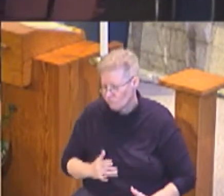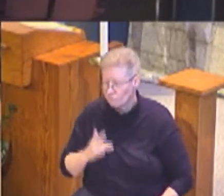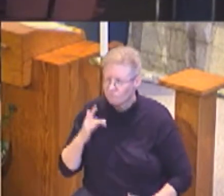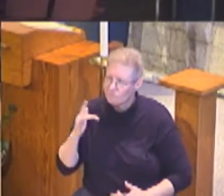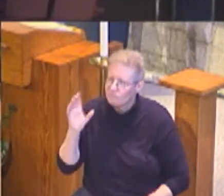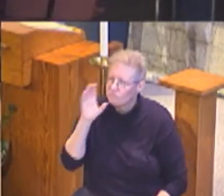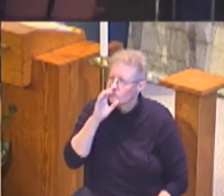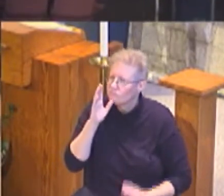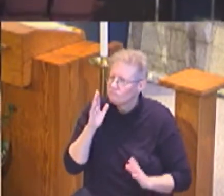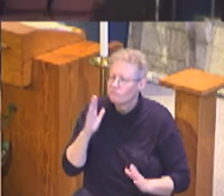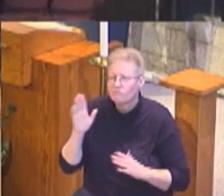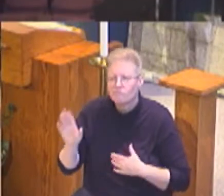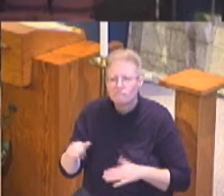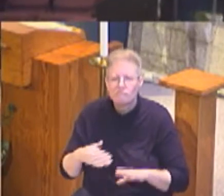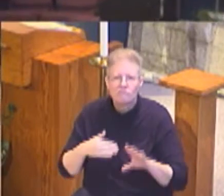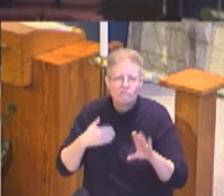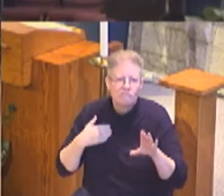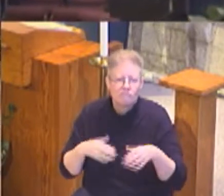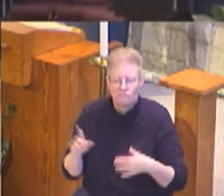wayfaring stranger.